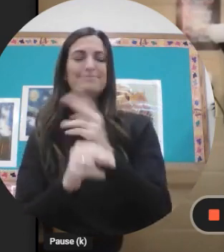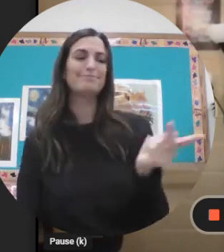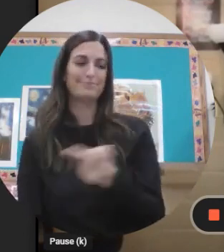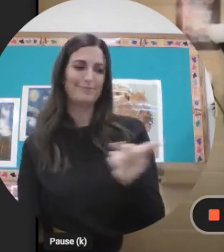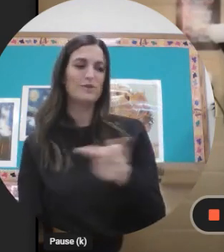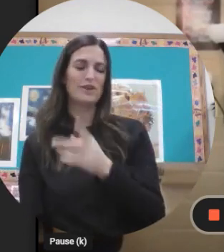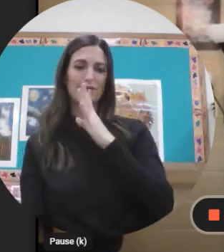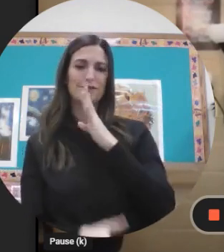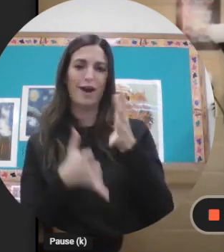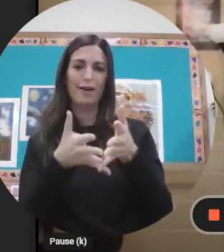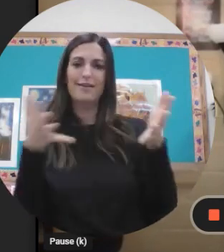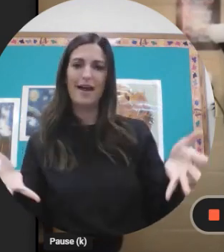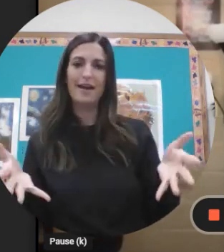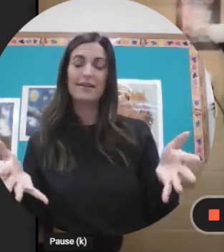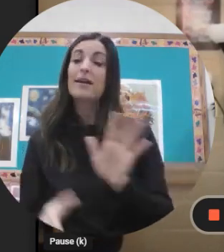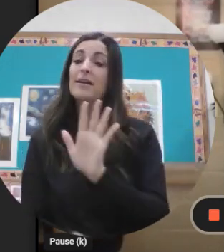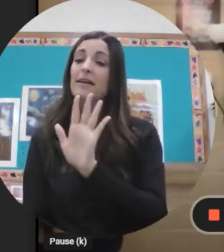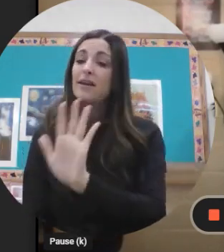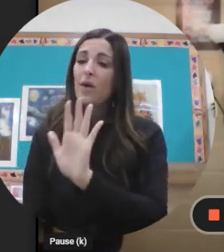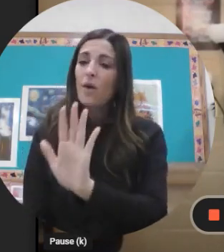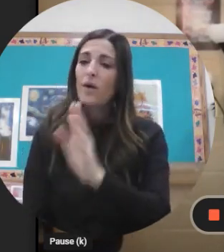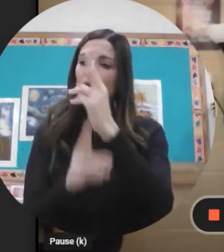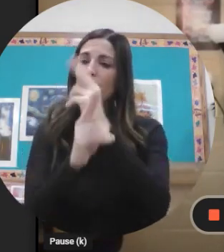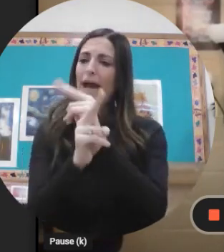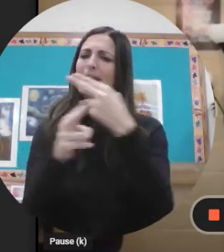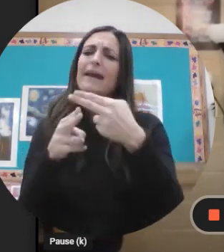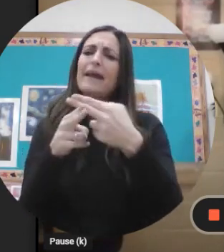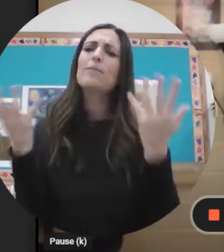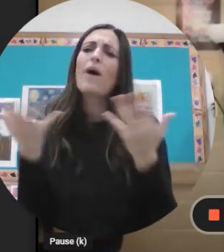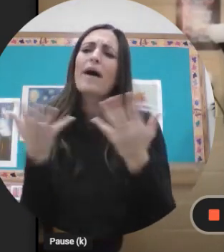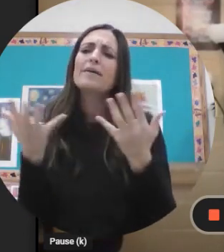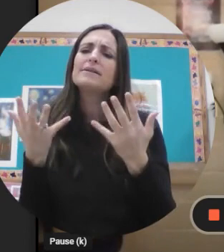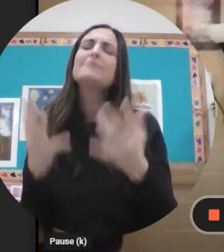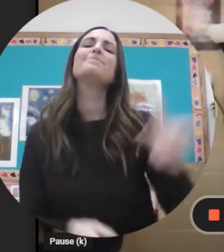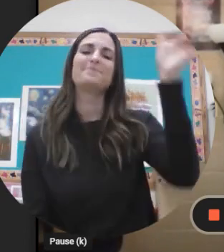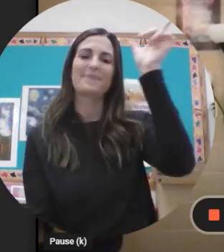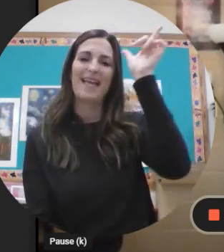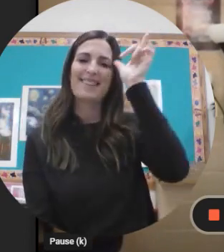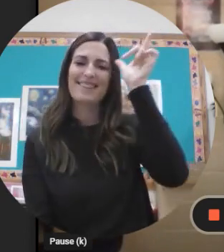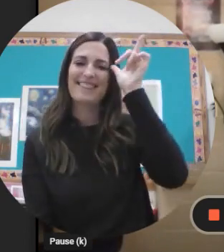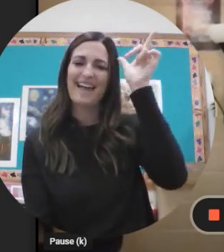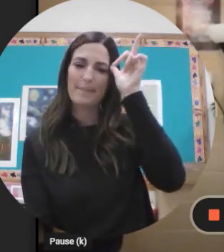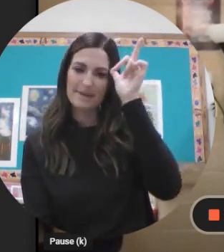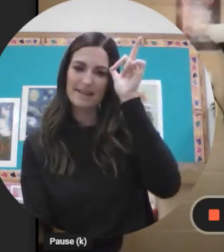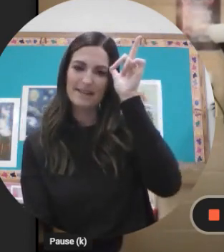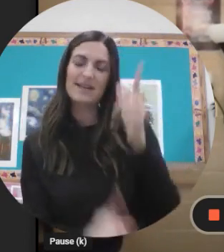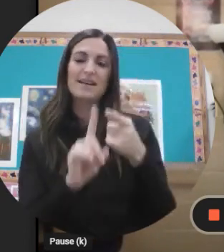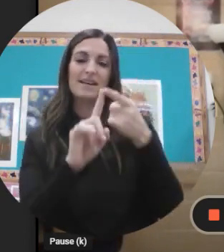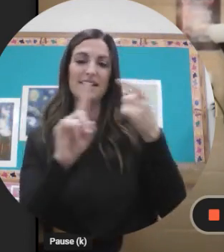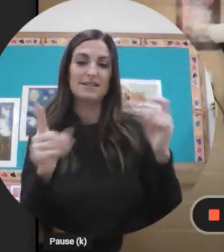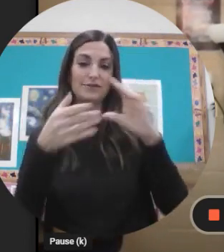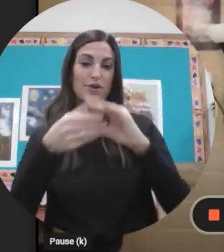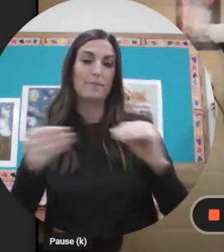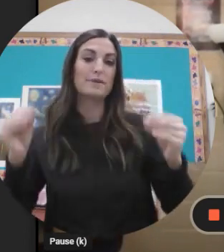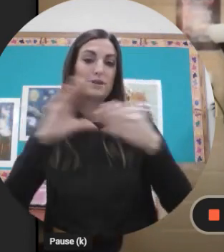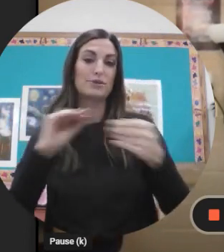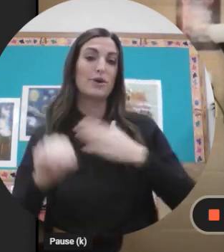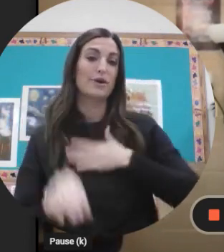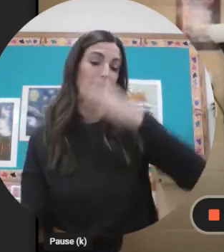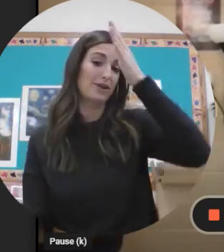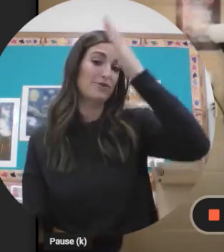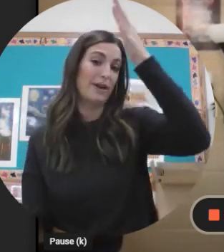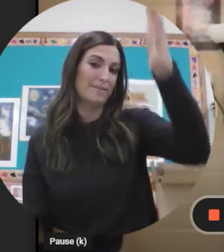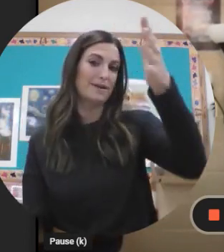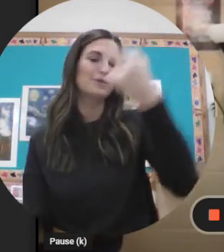about. What is the rabbit's name?" "Monsieur Lapine," I said. "It comes from stories my père used to tell me about a